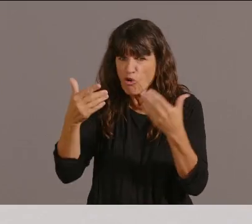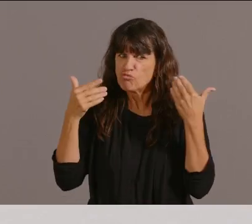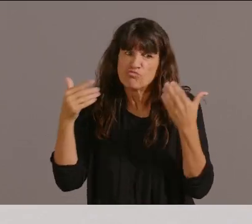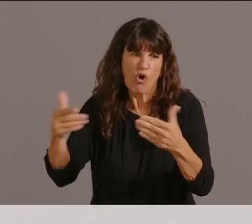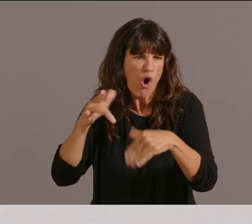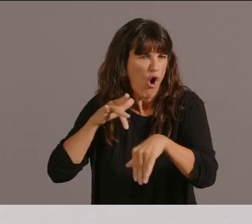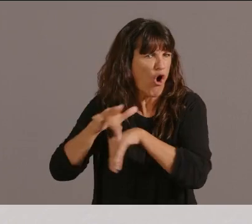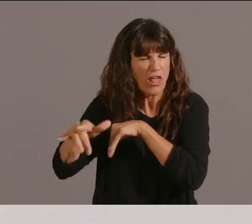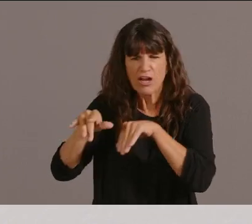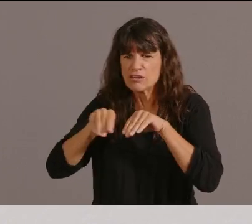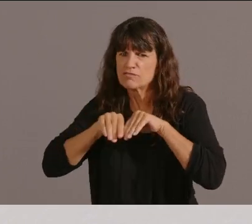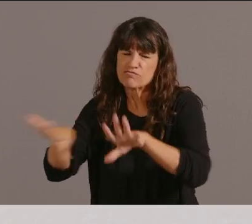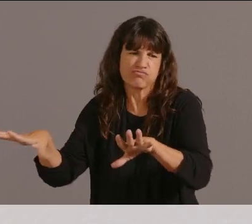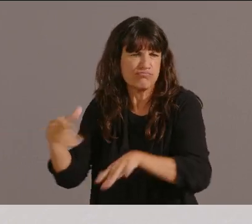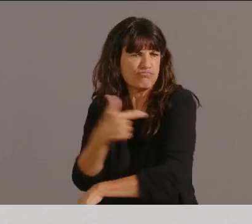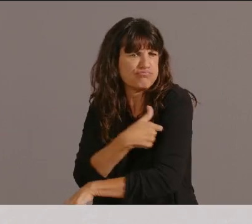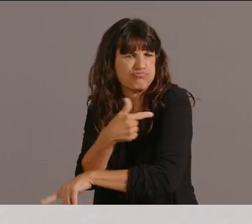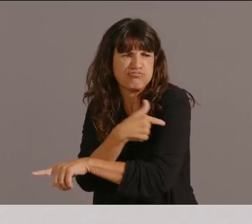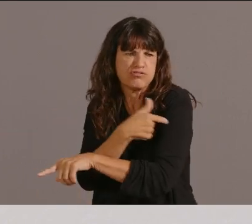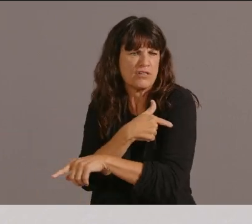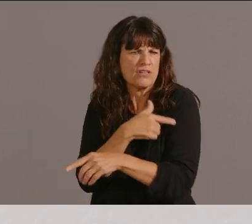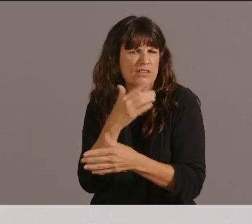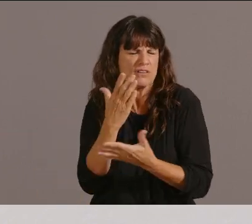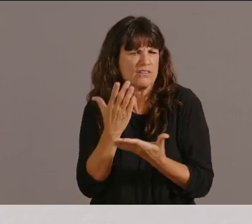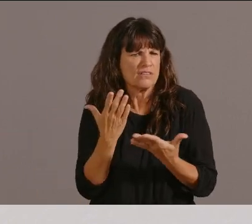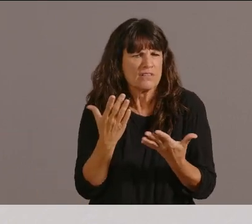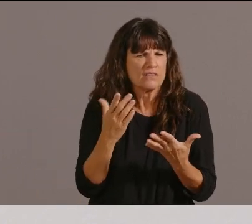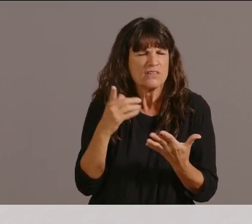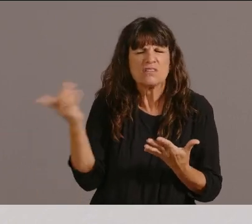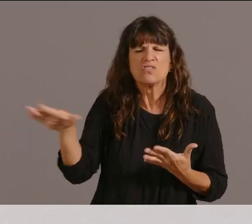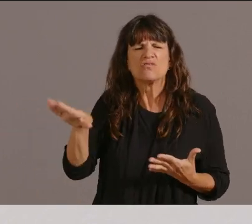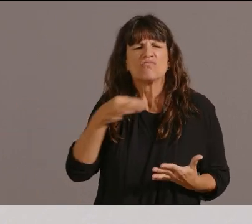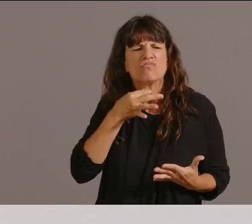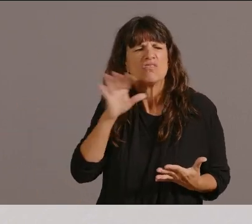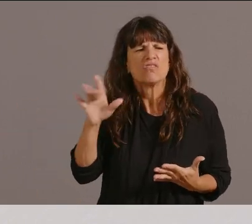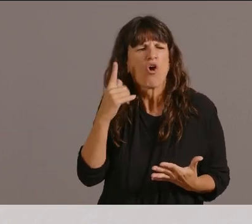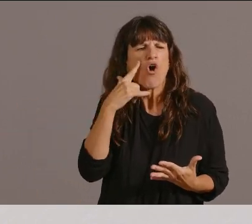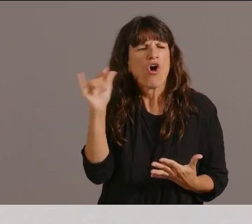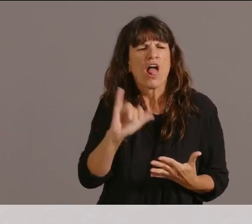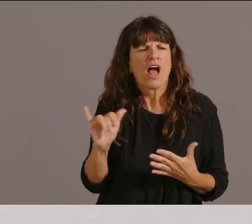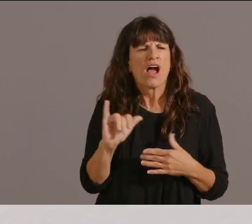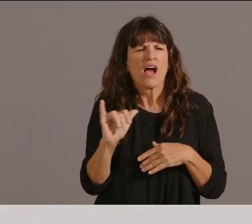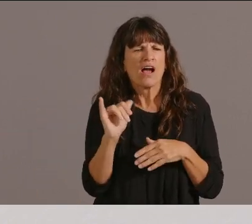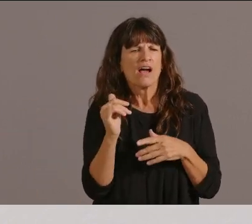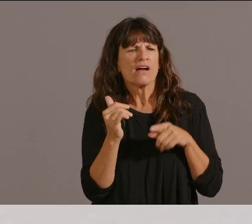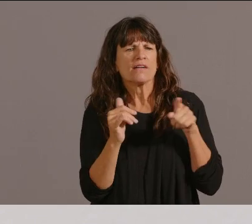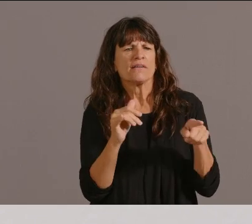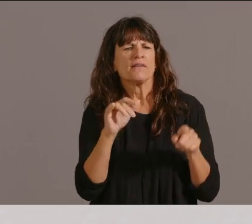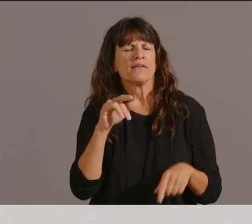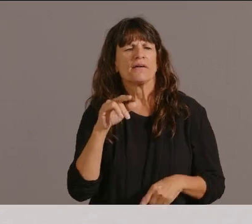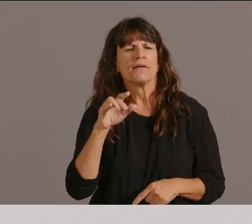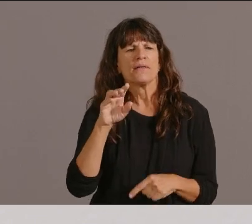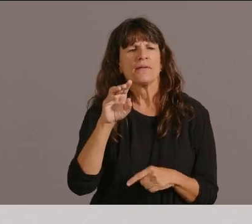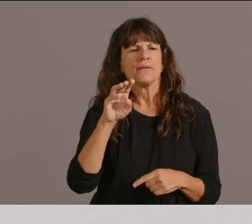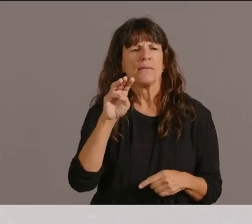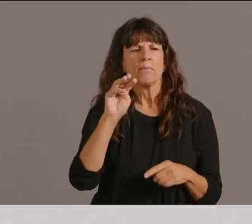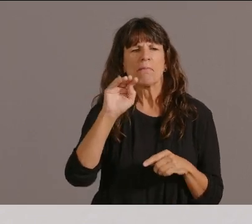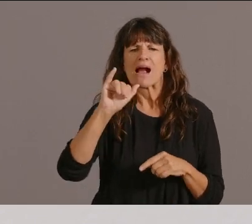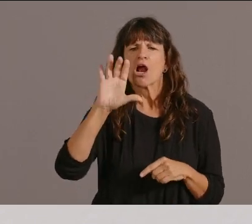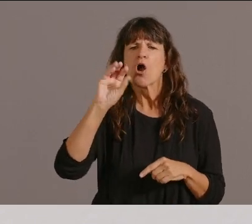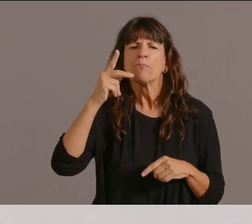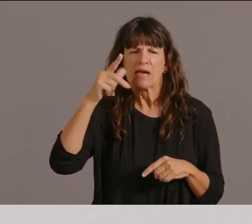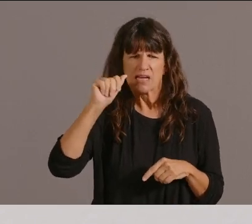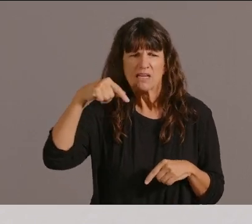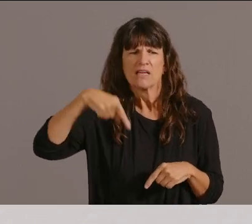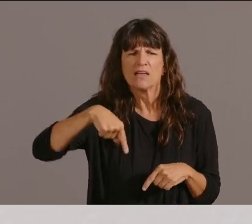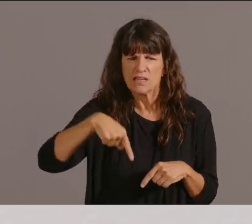might see when we're seeing this pattern? Because people in Maricopa County are gonna see something very different than what they're seeing in other areas.